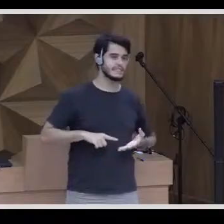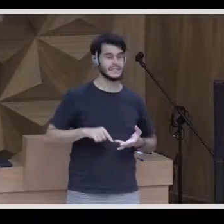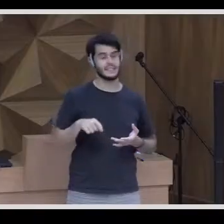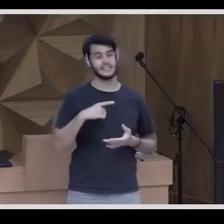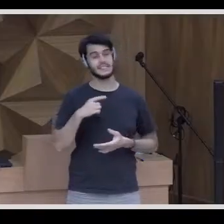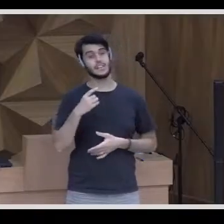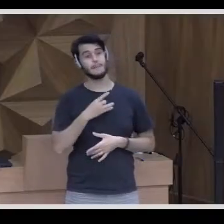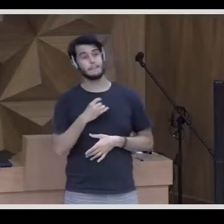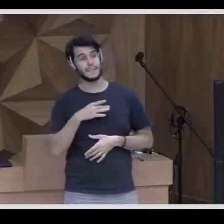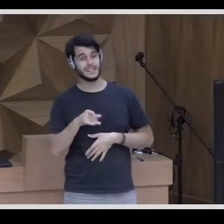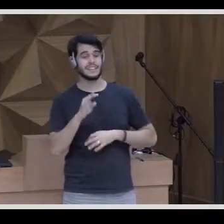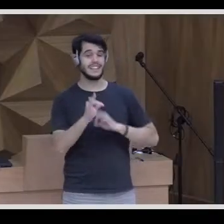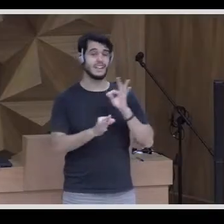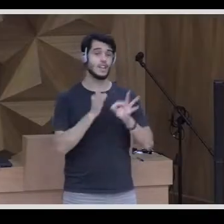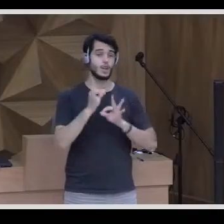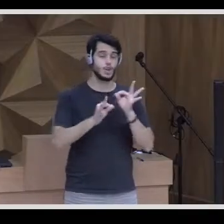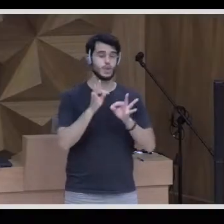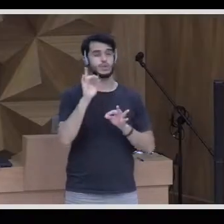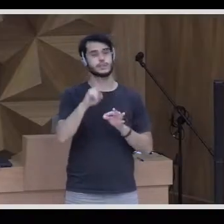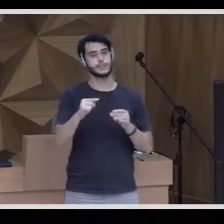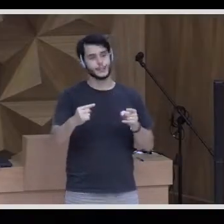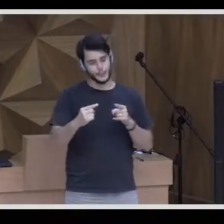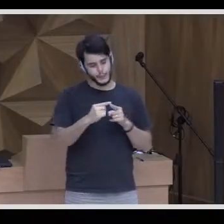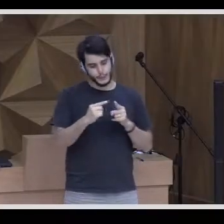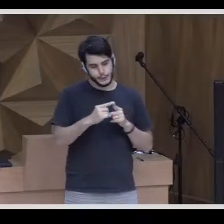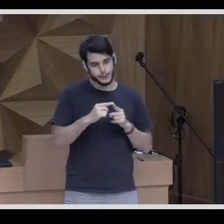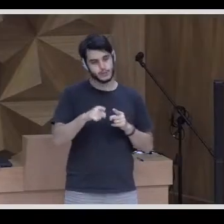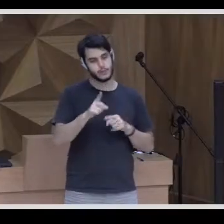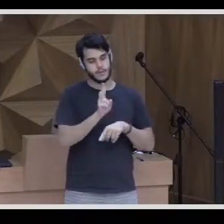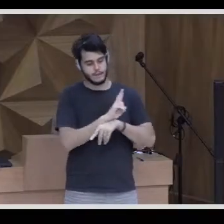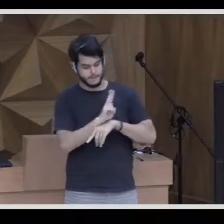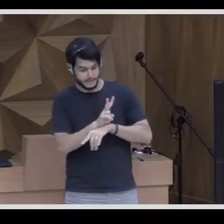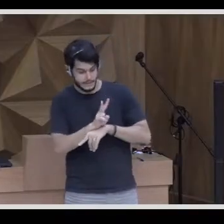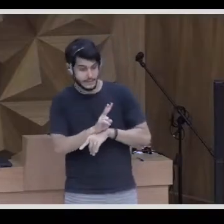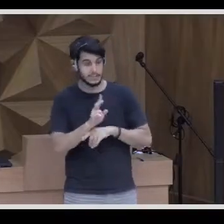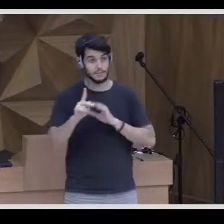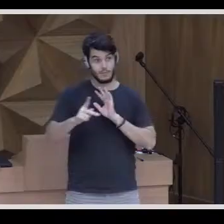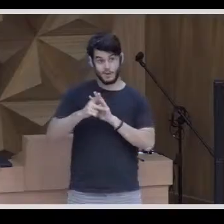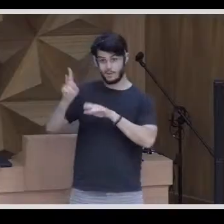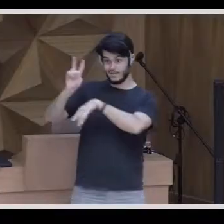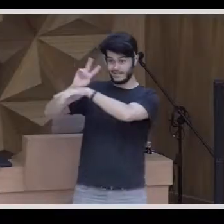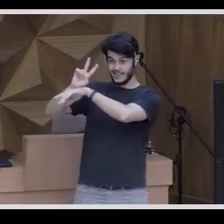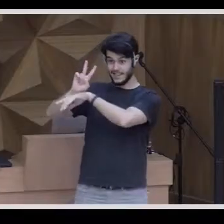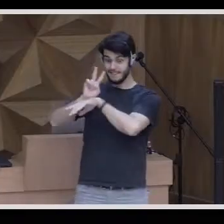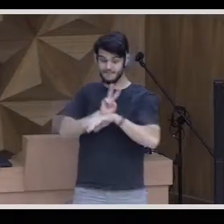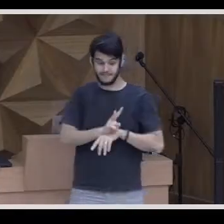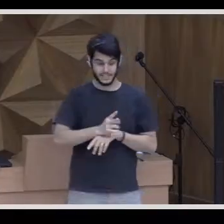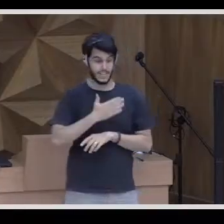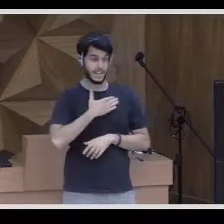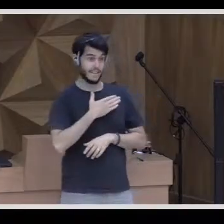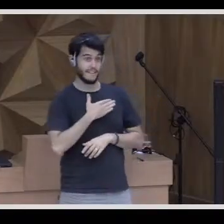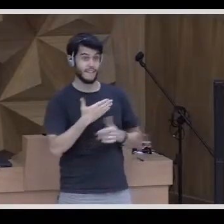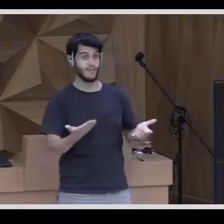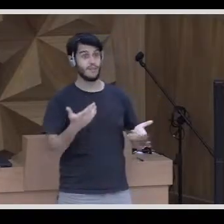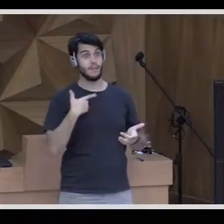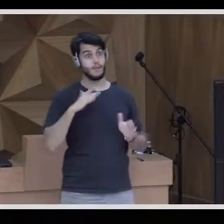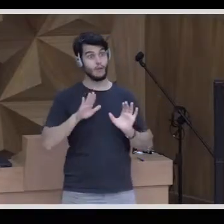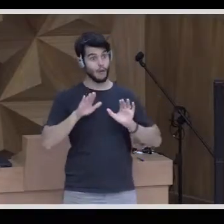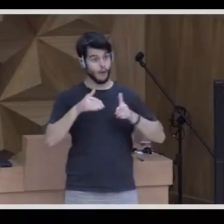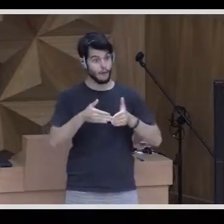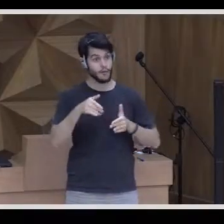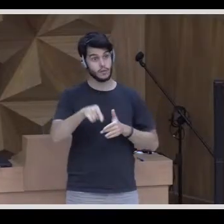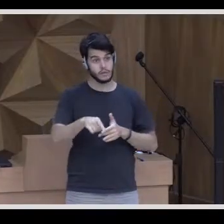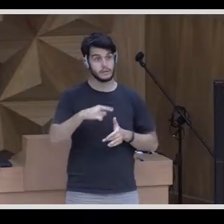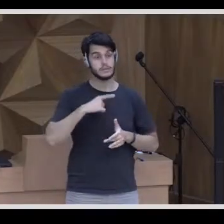of surveillance. And by then, we were really focusing on kind of the safety aspect, and the focus was very